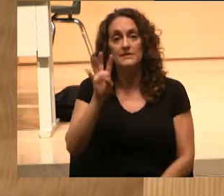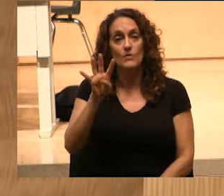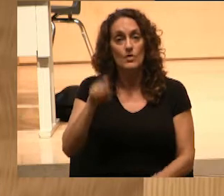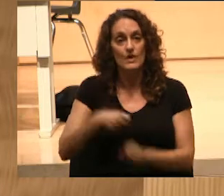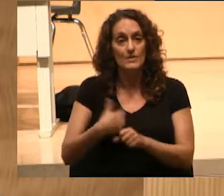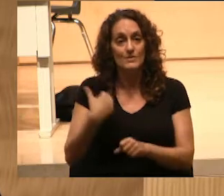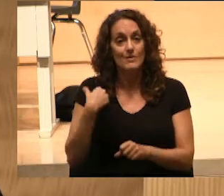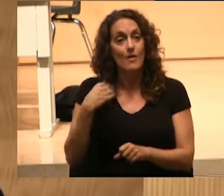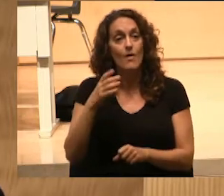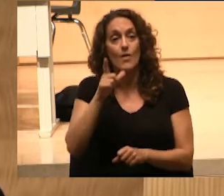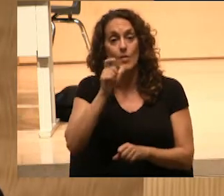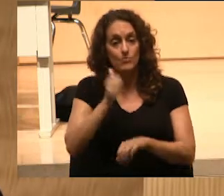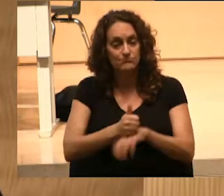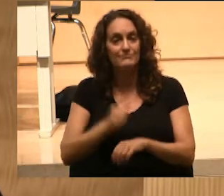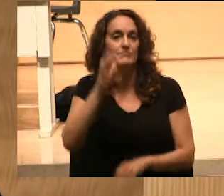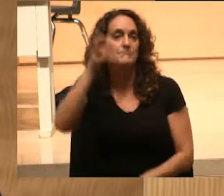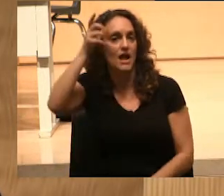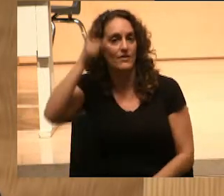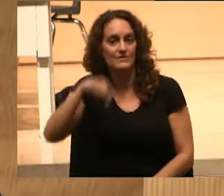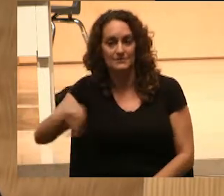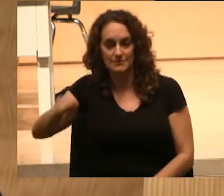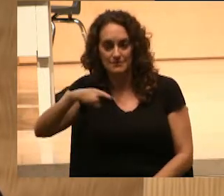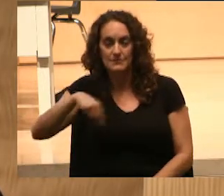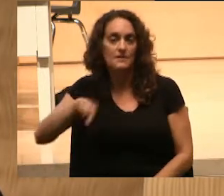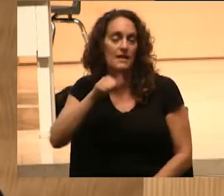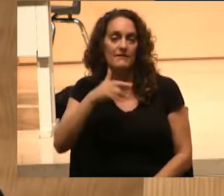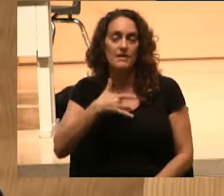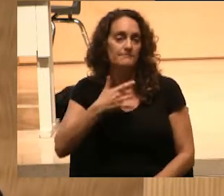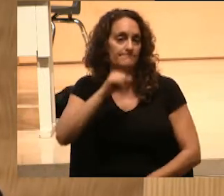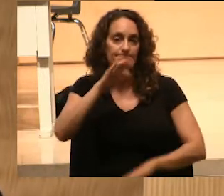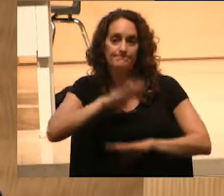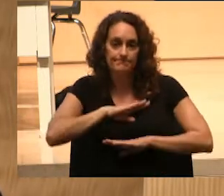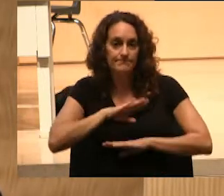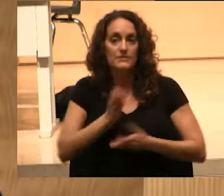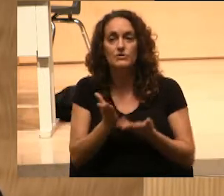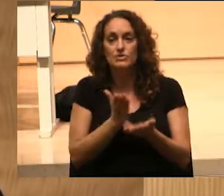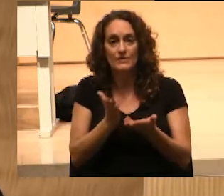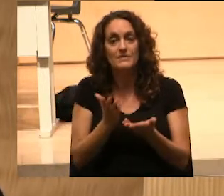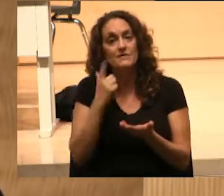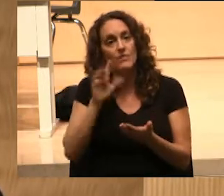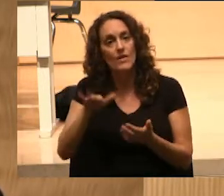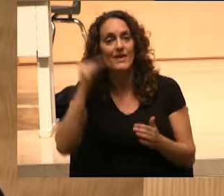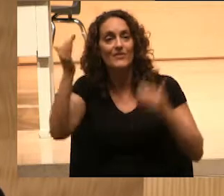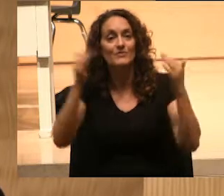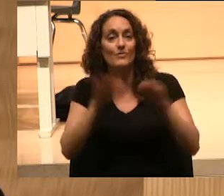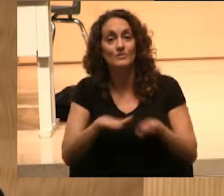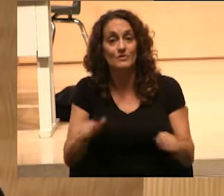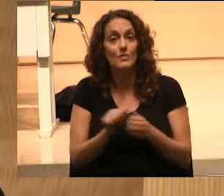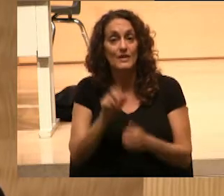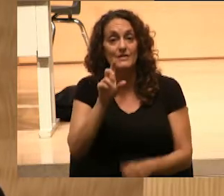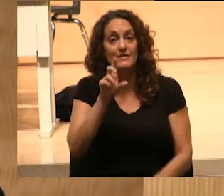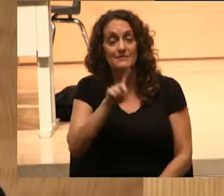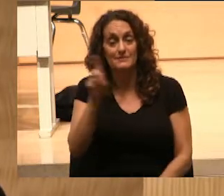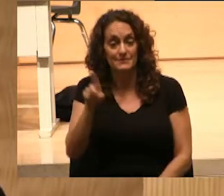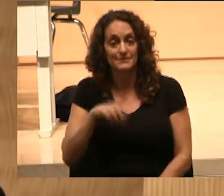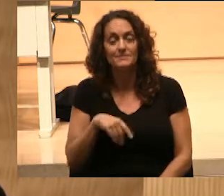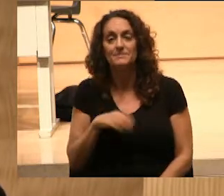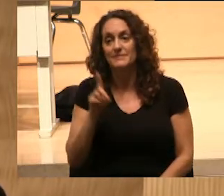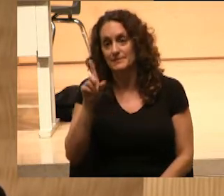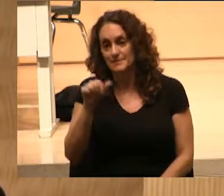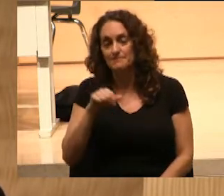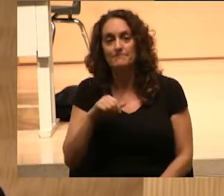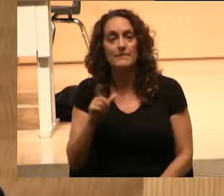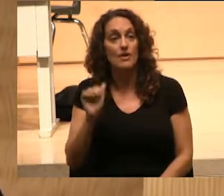by parents who were unsatisfied with the lack of services for their adult children with disabilities. The ARC is the